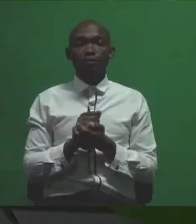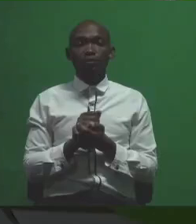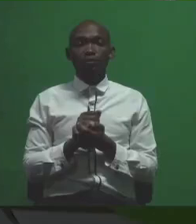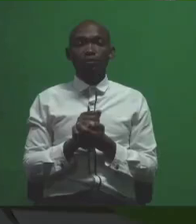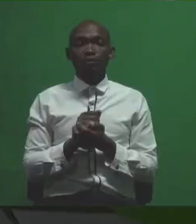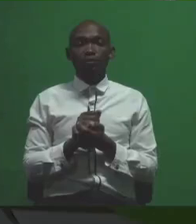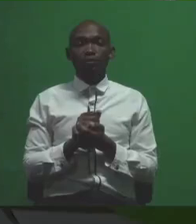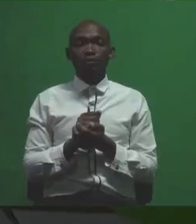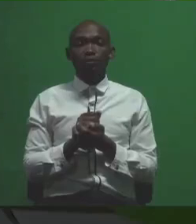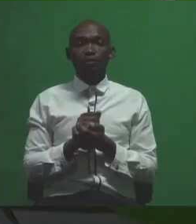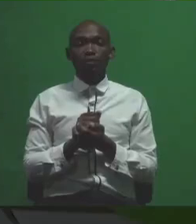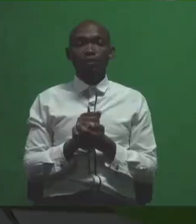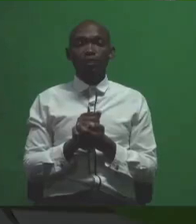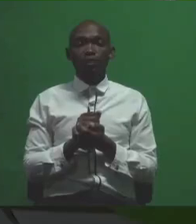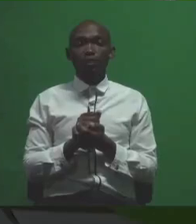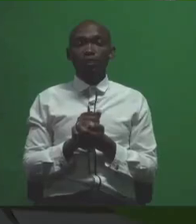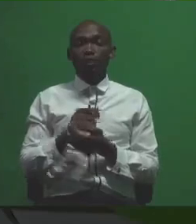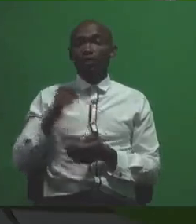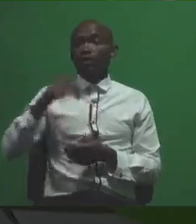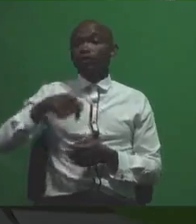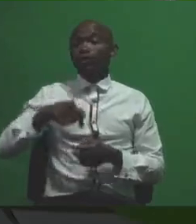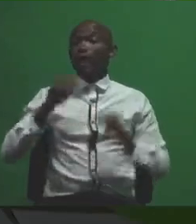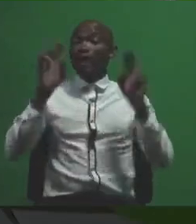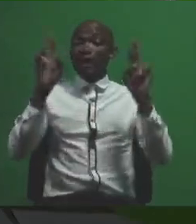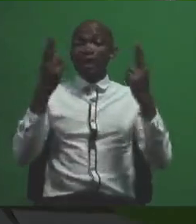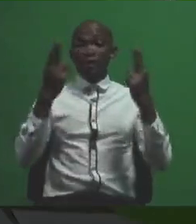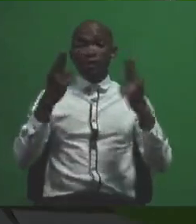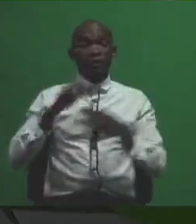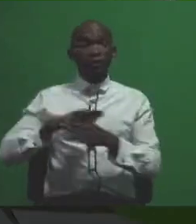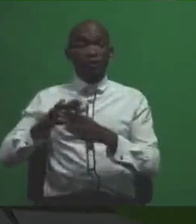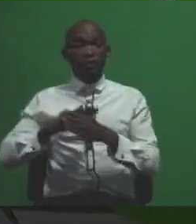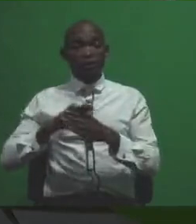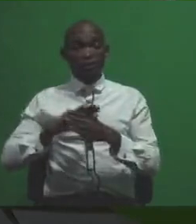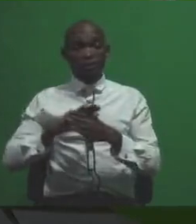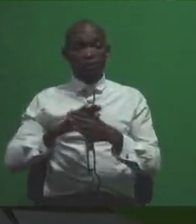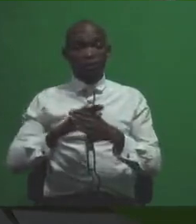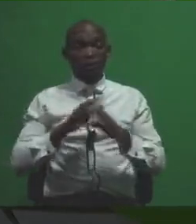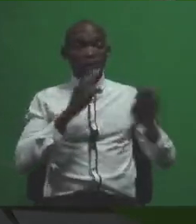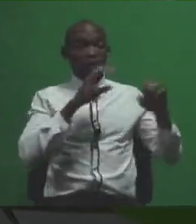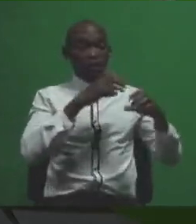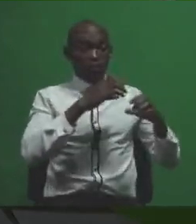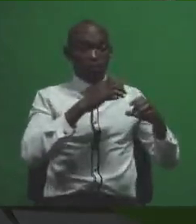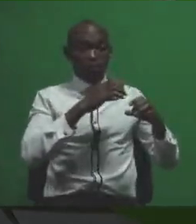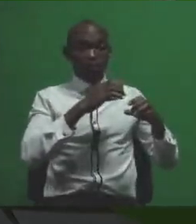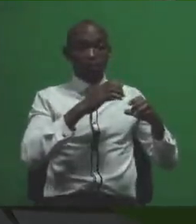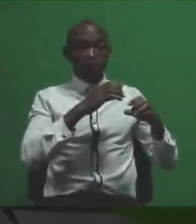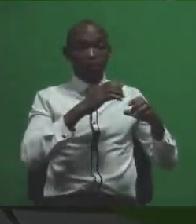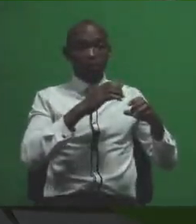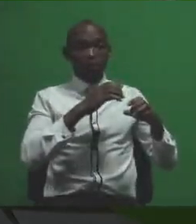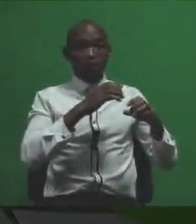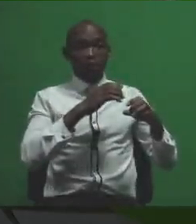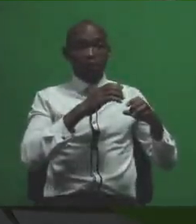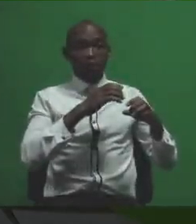Our today's lesson will be about laboratory techniques and safety. And our objective